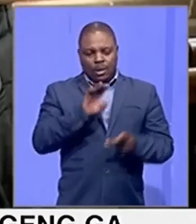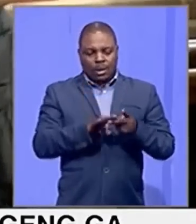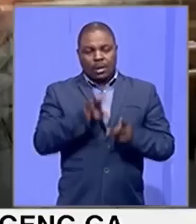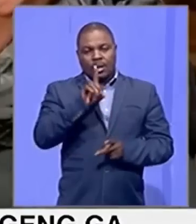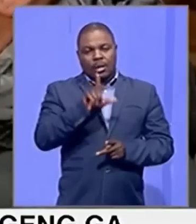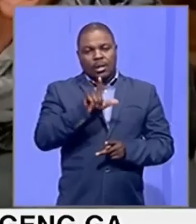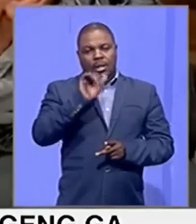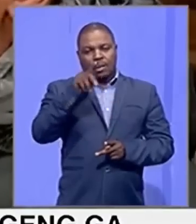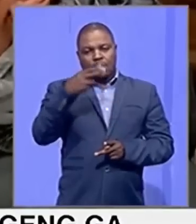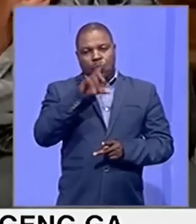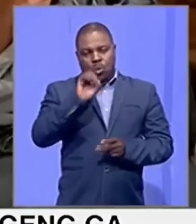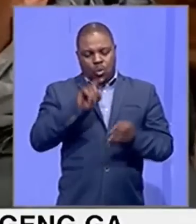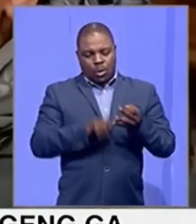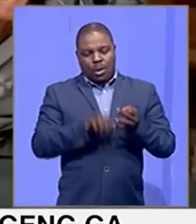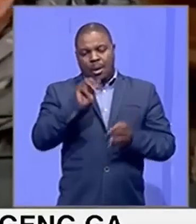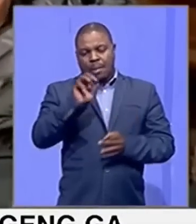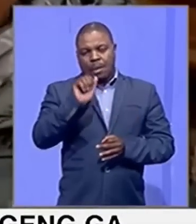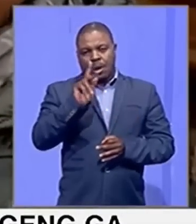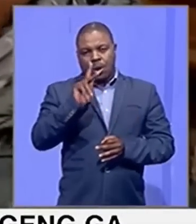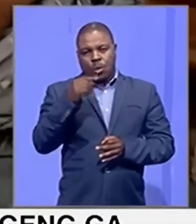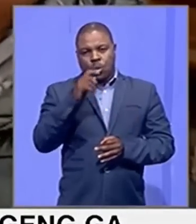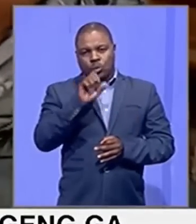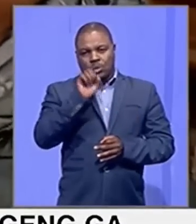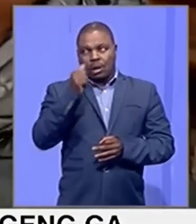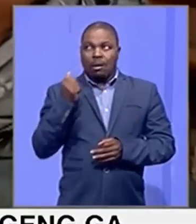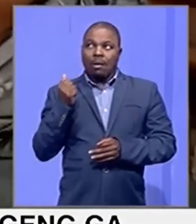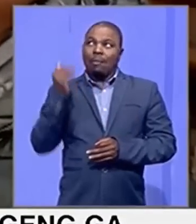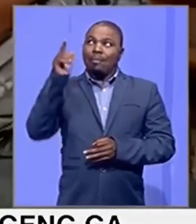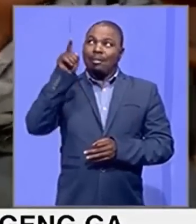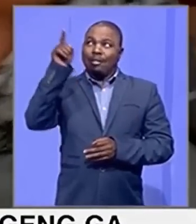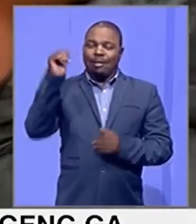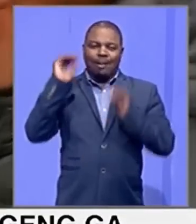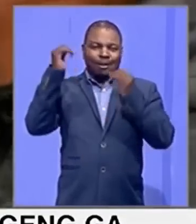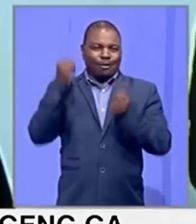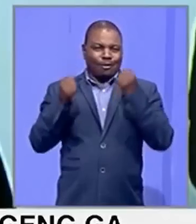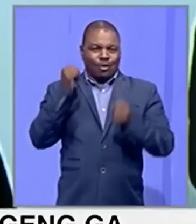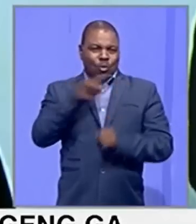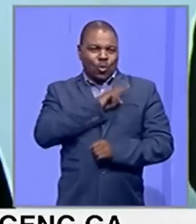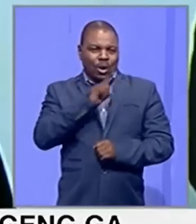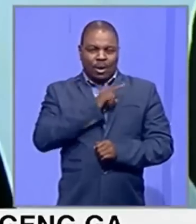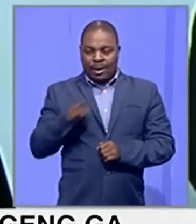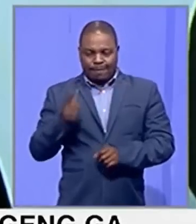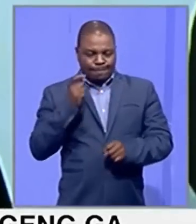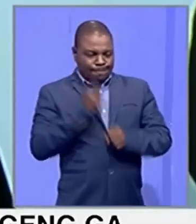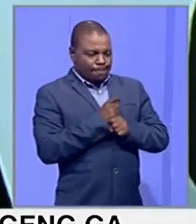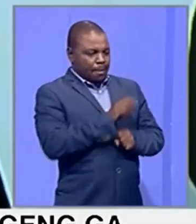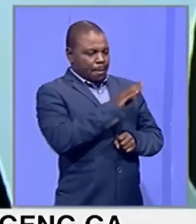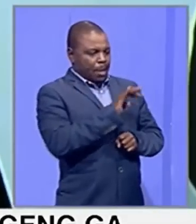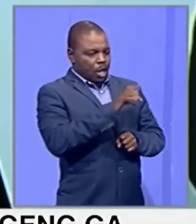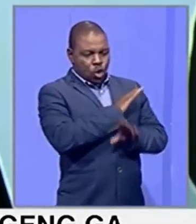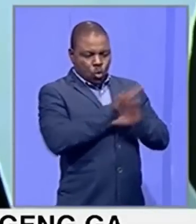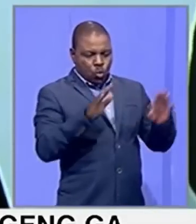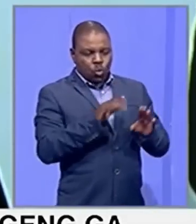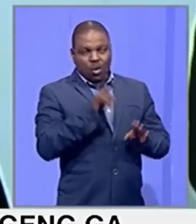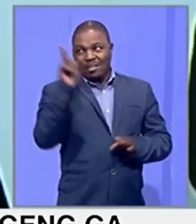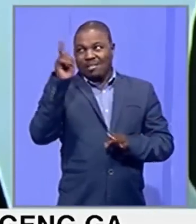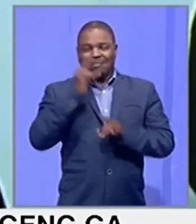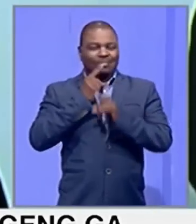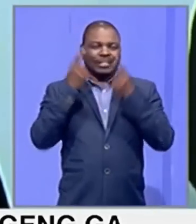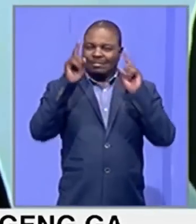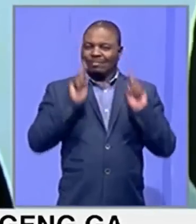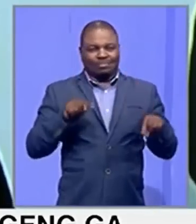Tiego Makgotsa bo ka atlega kwa kgotlatshekelo kgolo ya Freistata gore tshwetso ya go ganelwa ka beili e fetolwe. Kopo ya bone ya beili